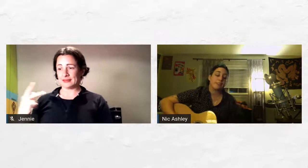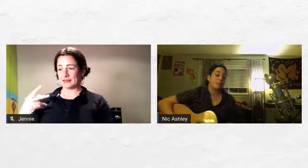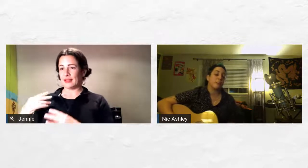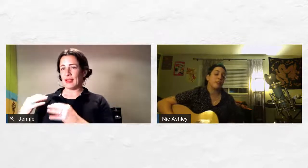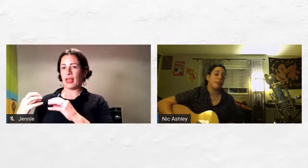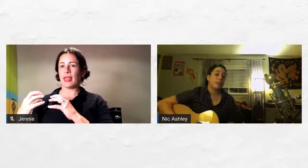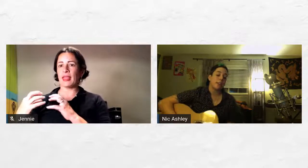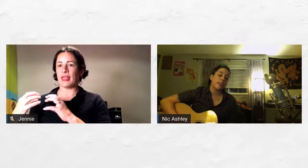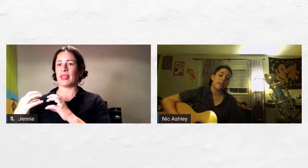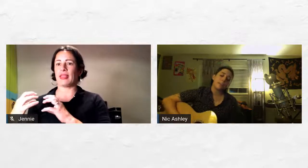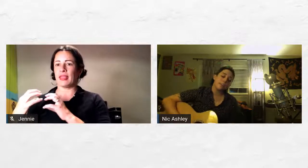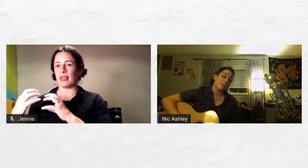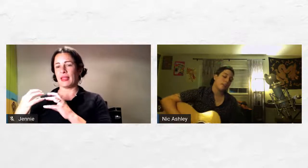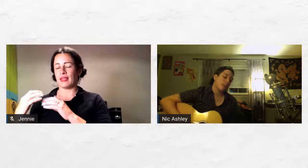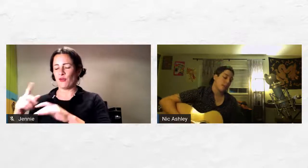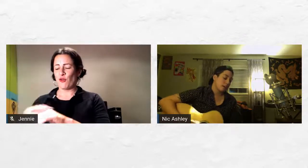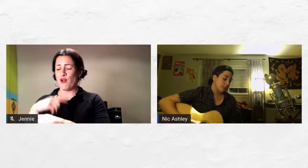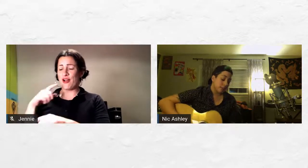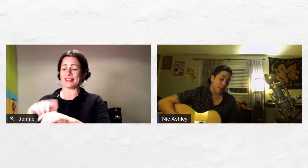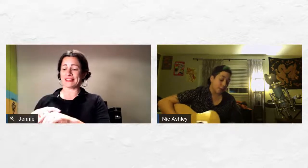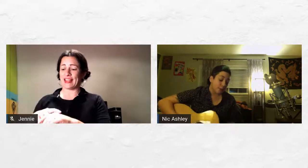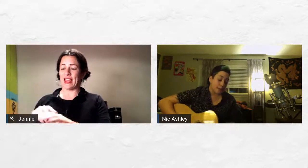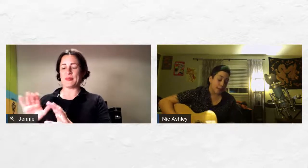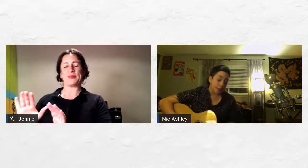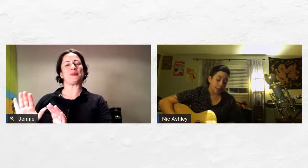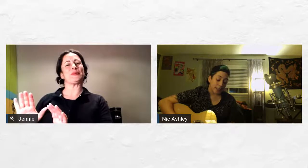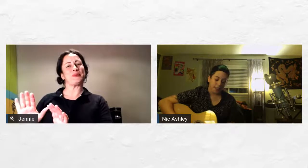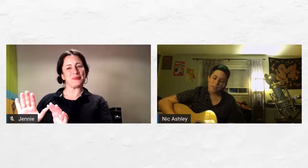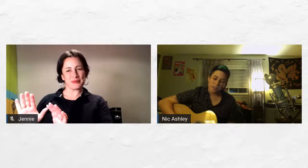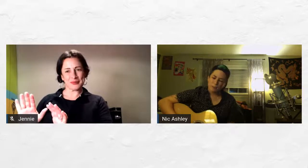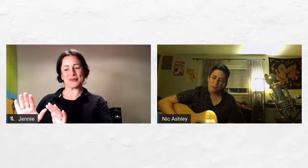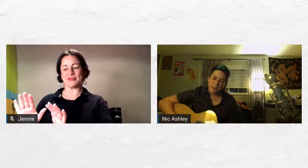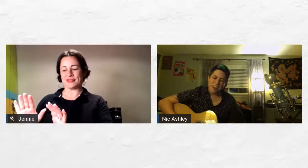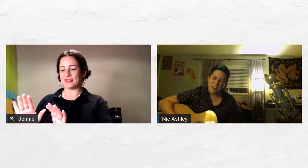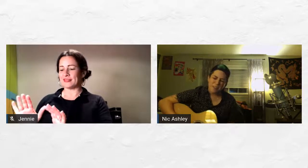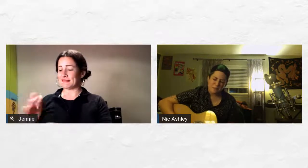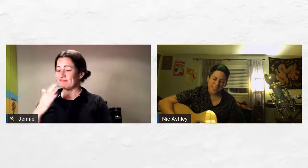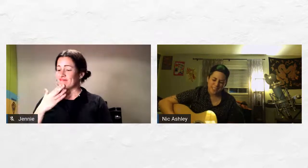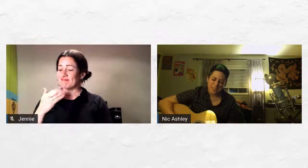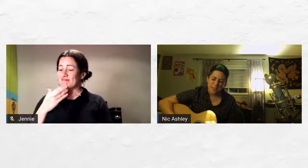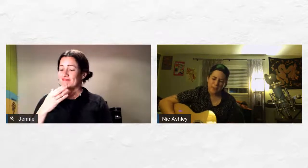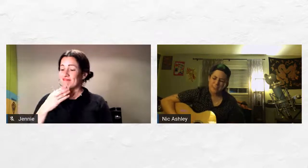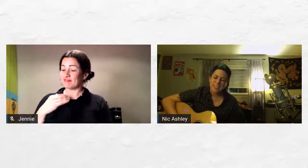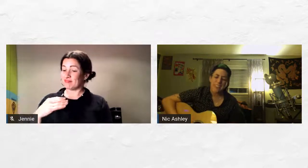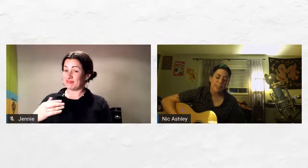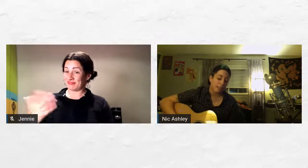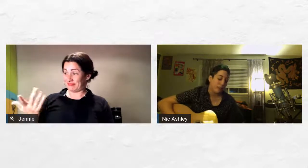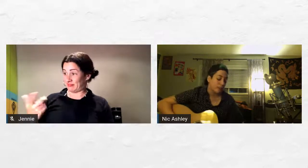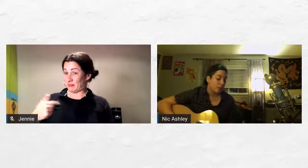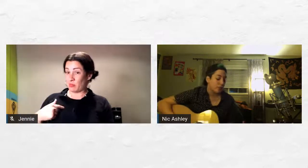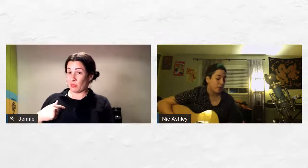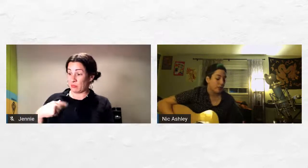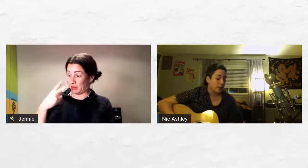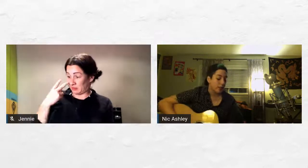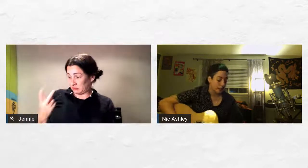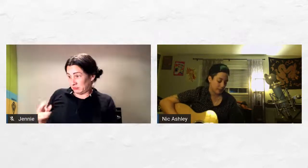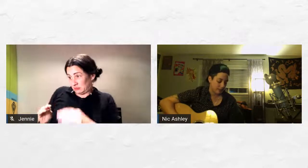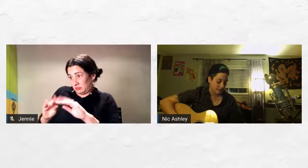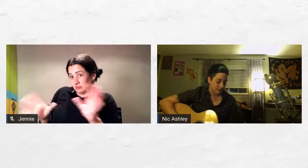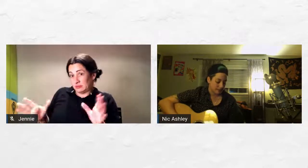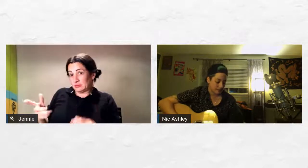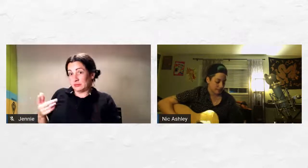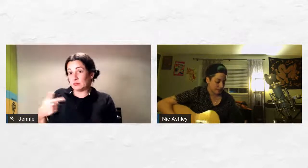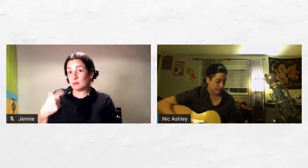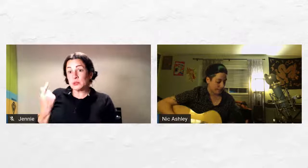long, darling. Do you really want me to ignore it?